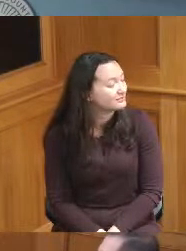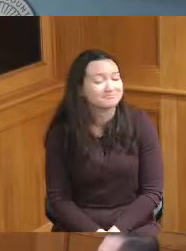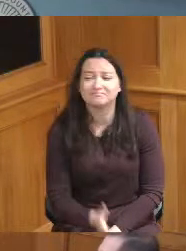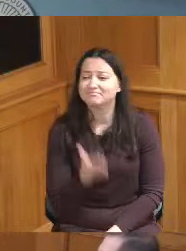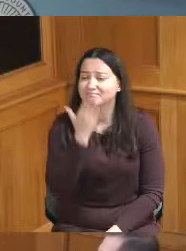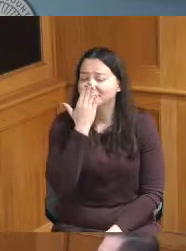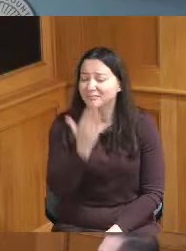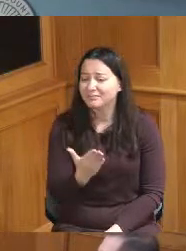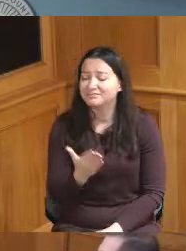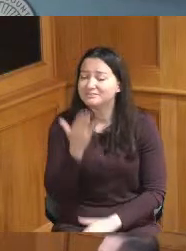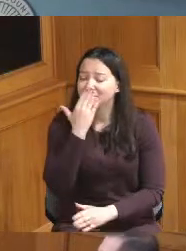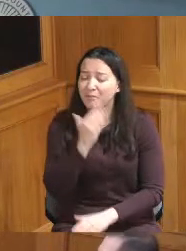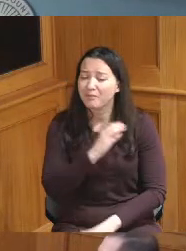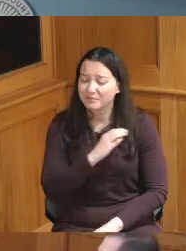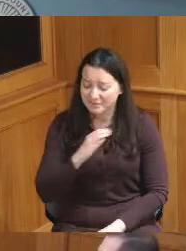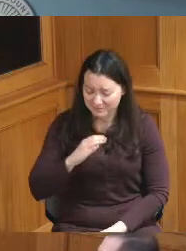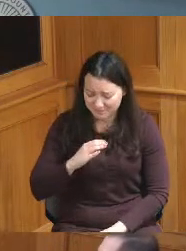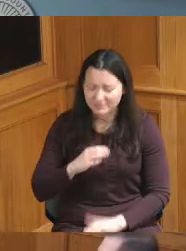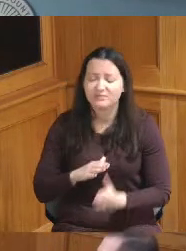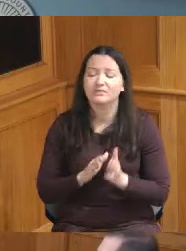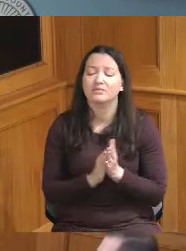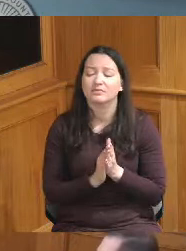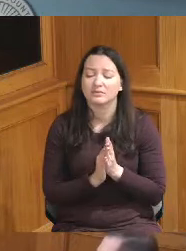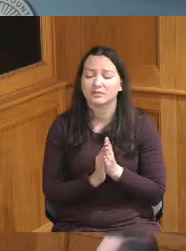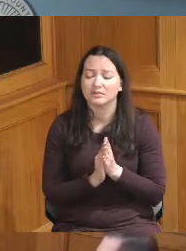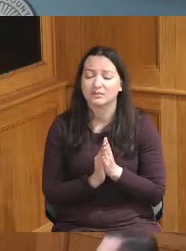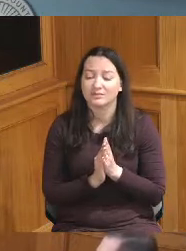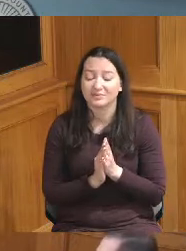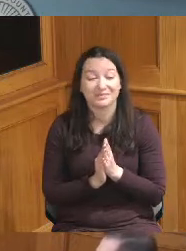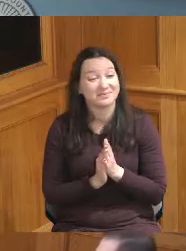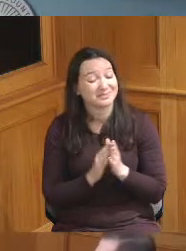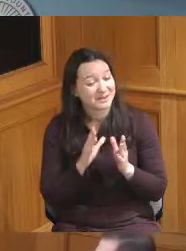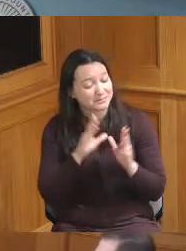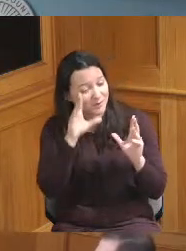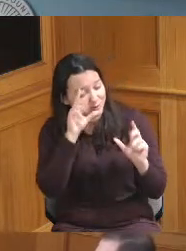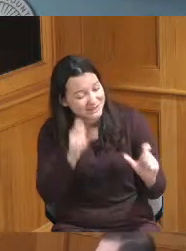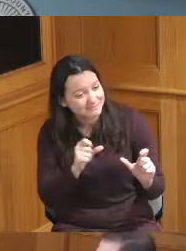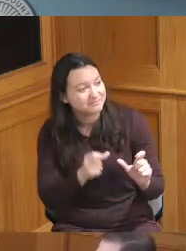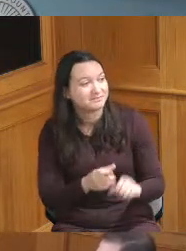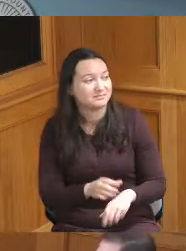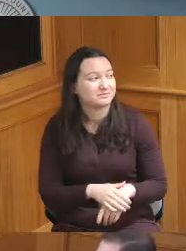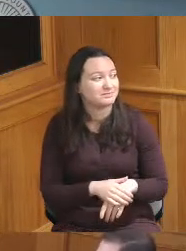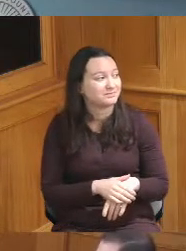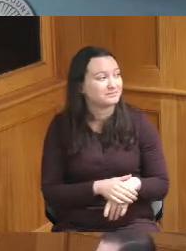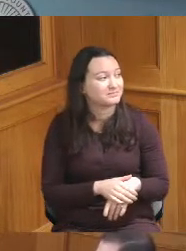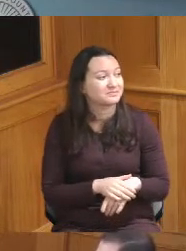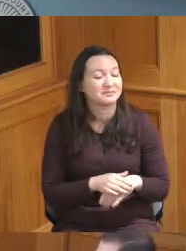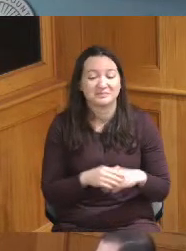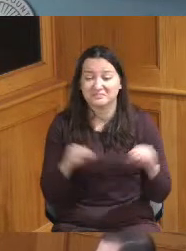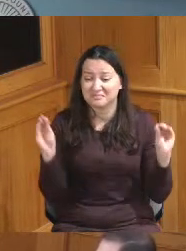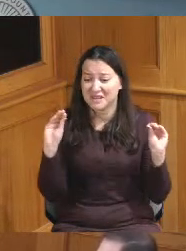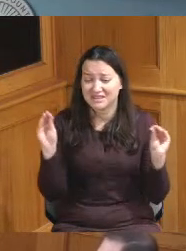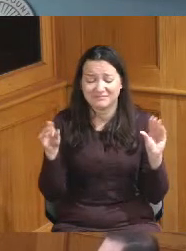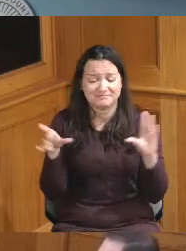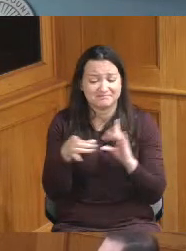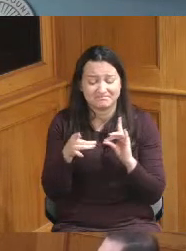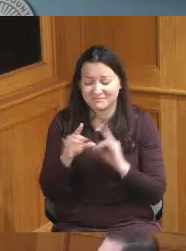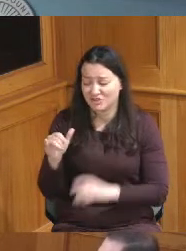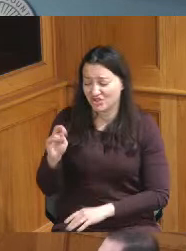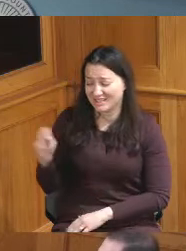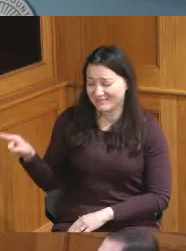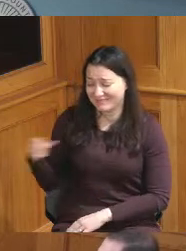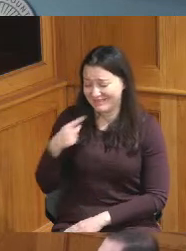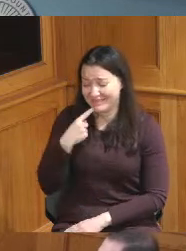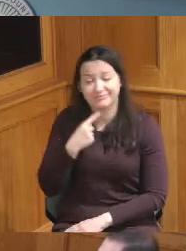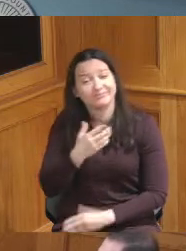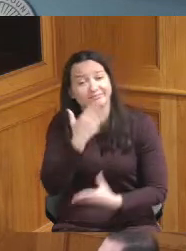Thank you. Thank you, commissioners and Madam President. I don't really have anything other to say than what Jason said, other